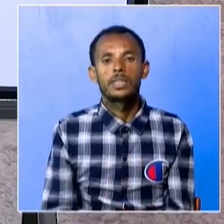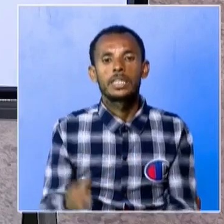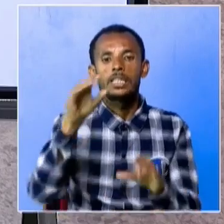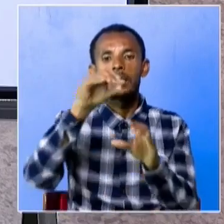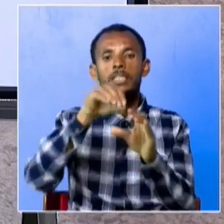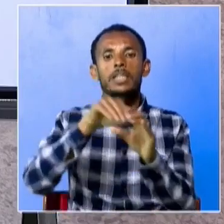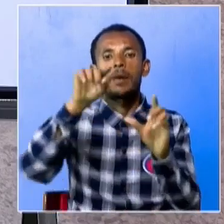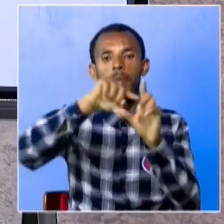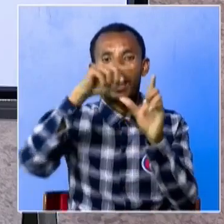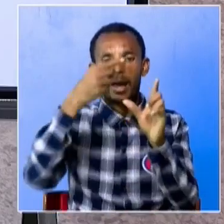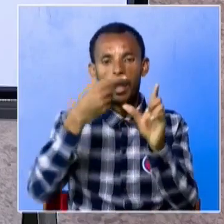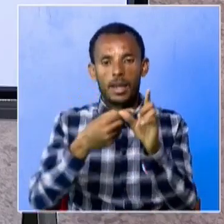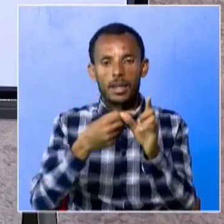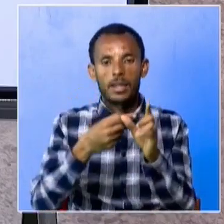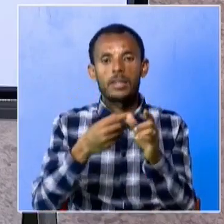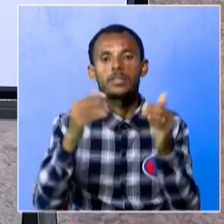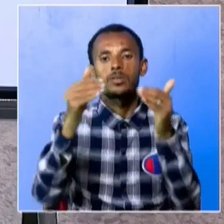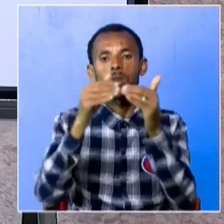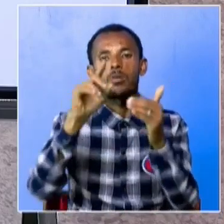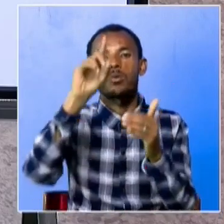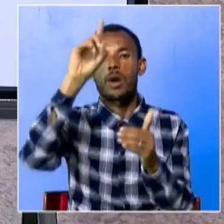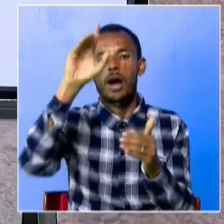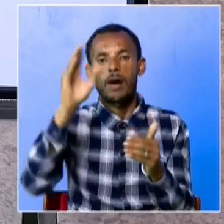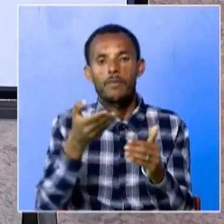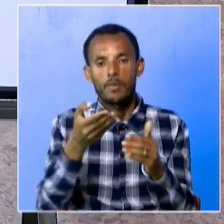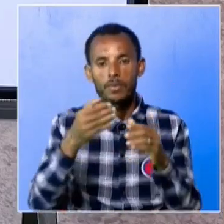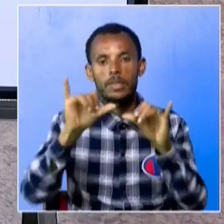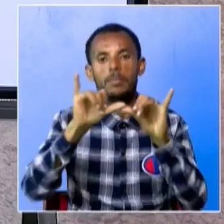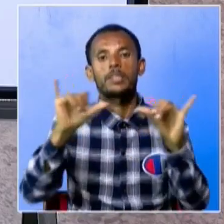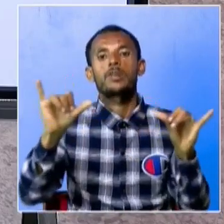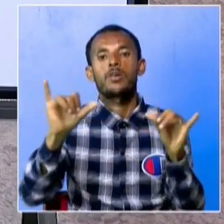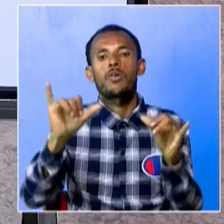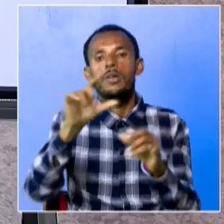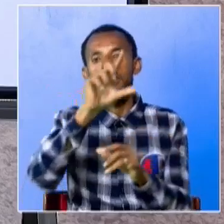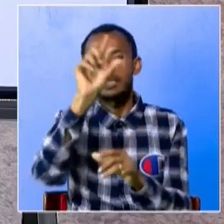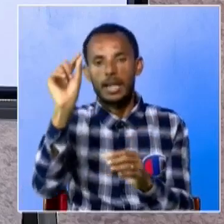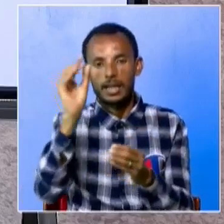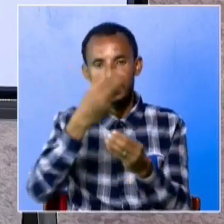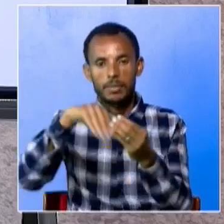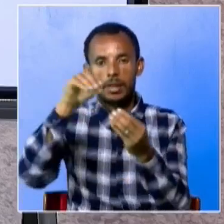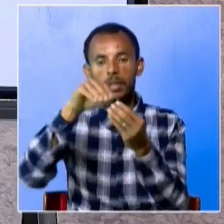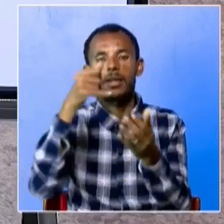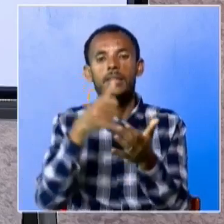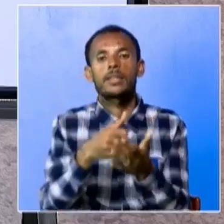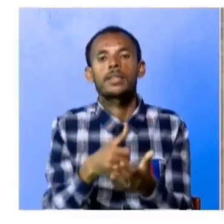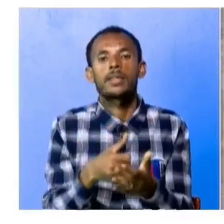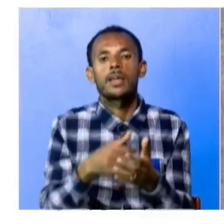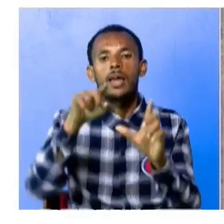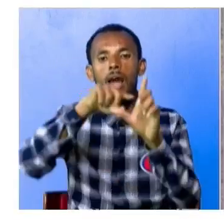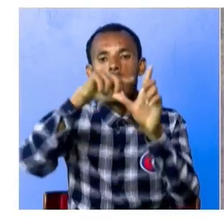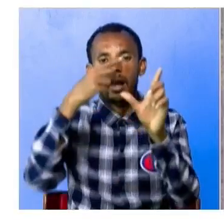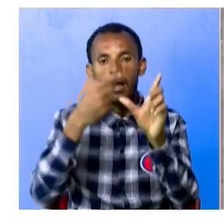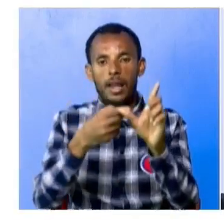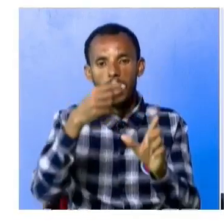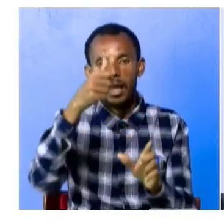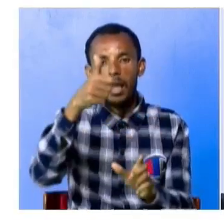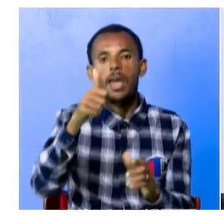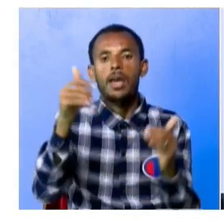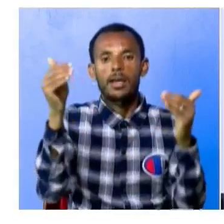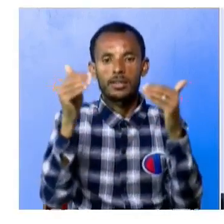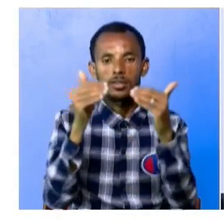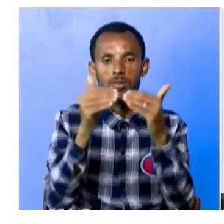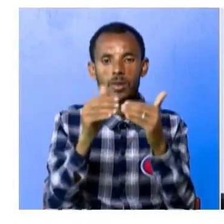inscribed angle is half of the measure of the arc subtending it. So angle A is half